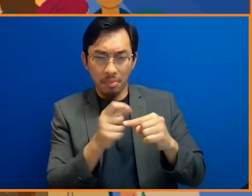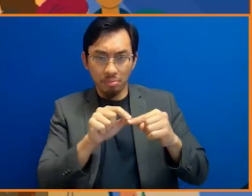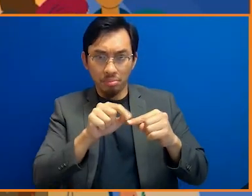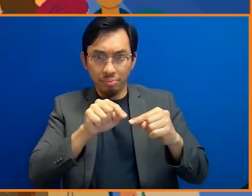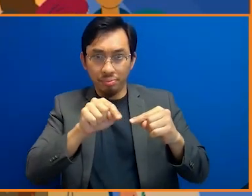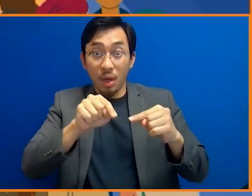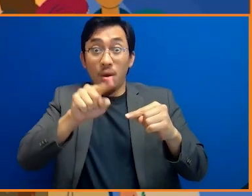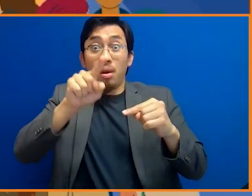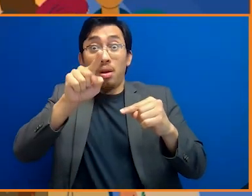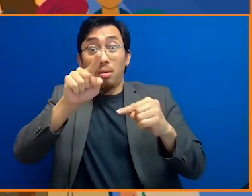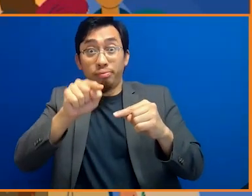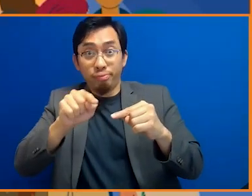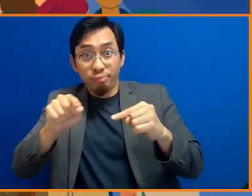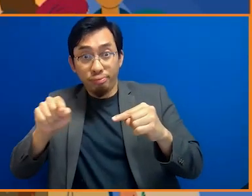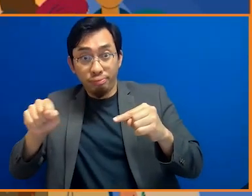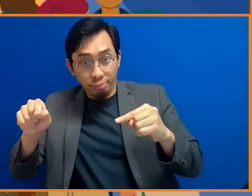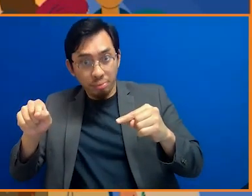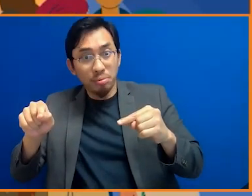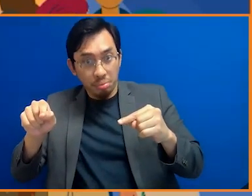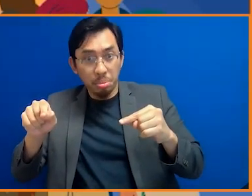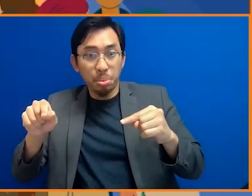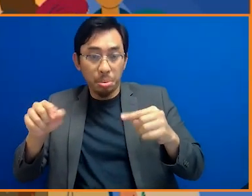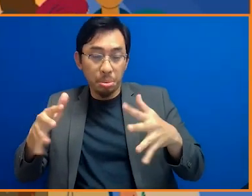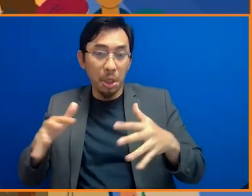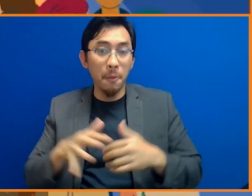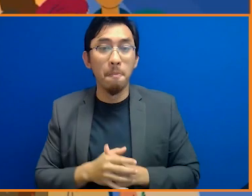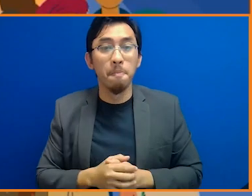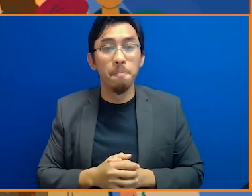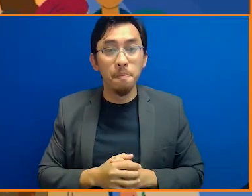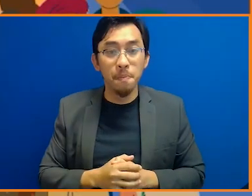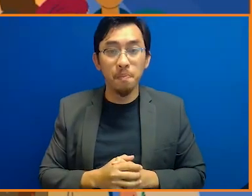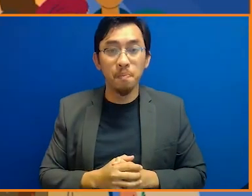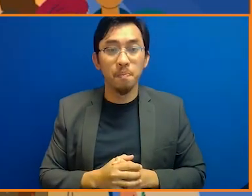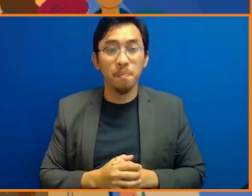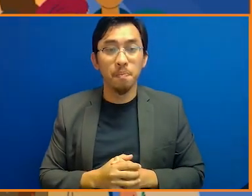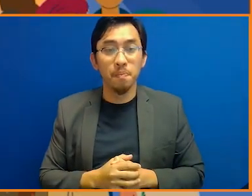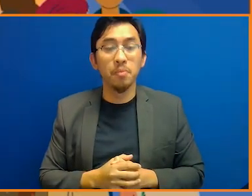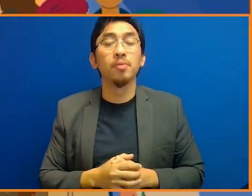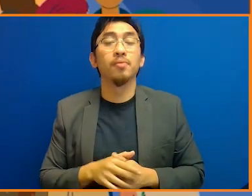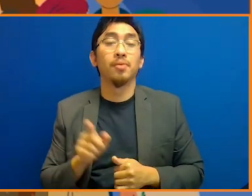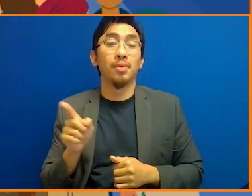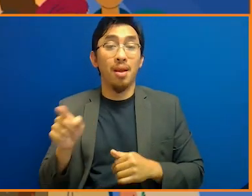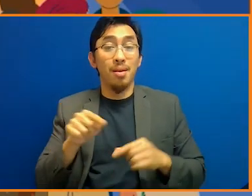undersea seabed sensors cable, to improve